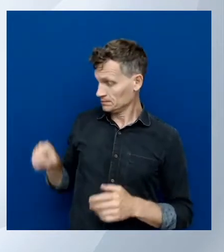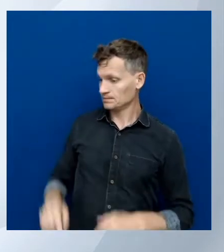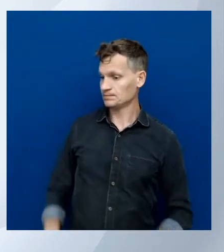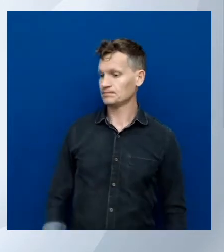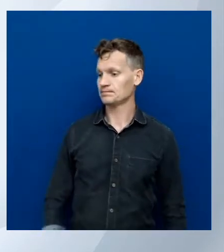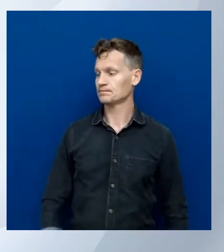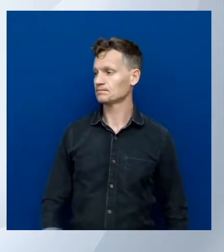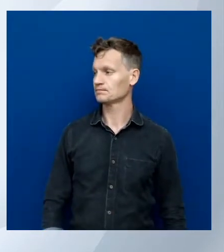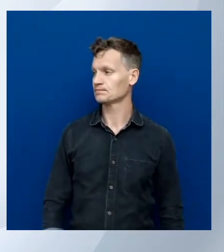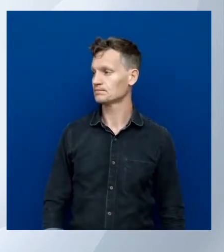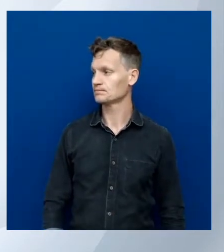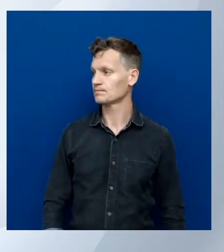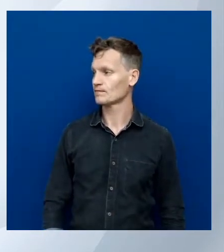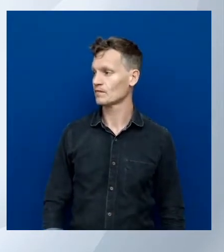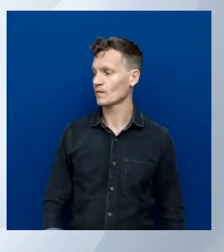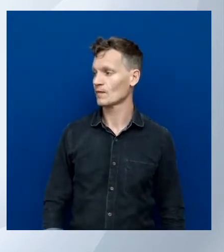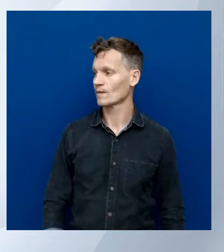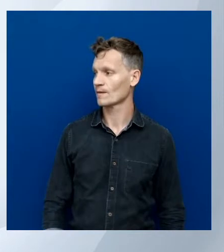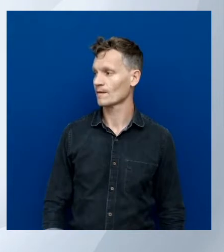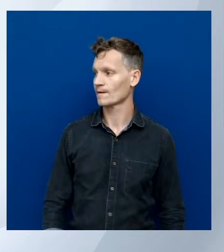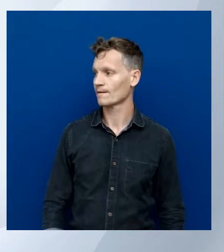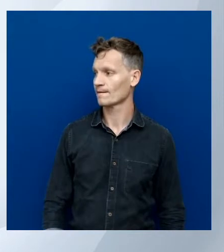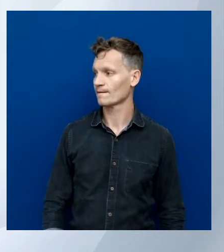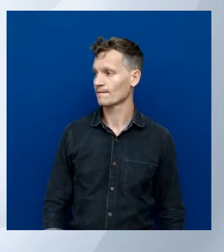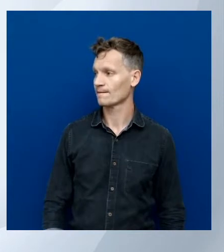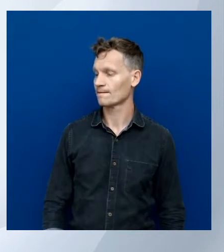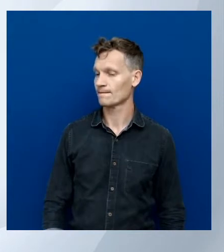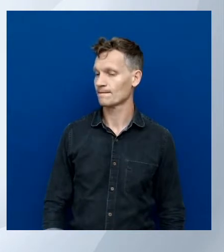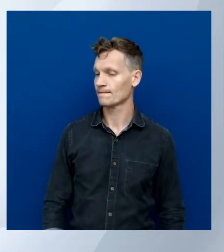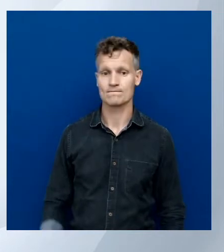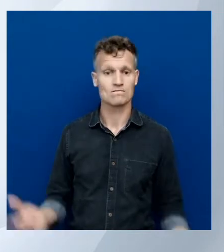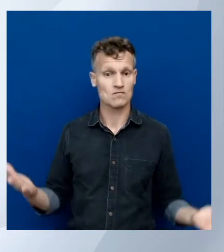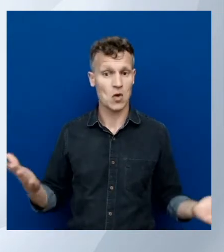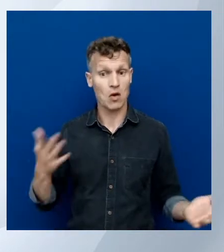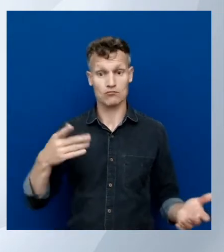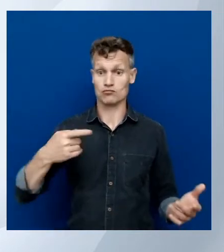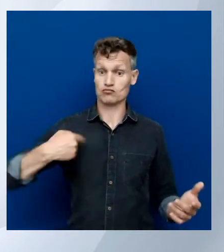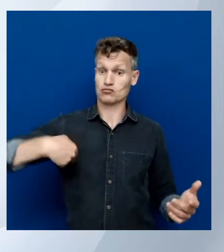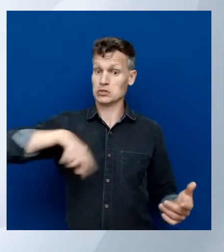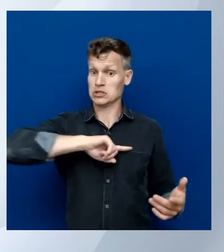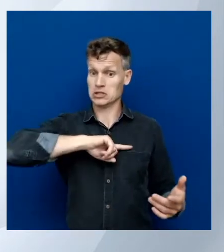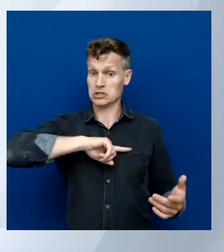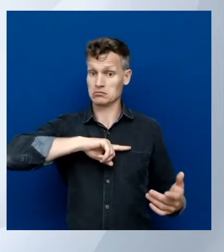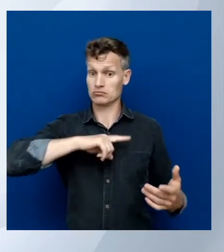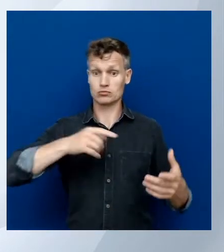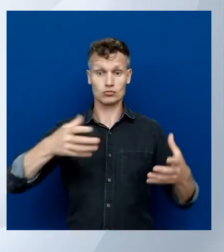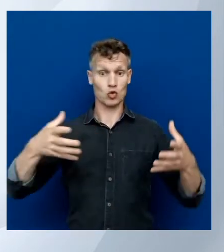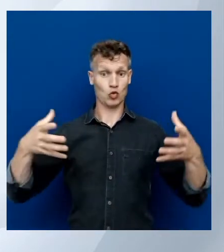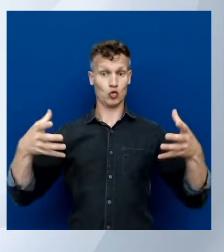upon. So we as a group had